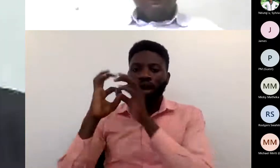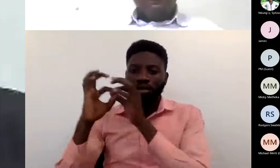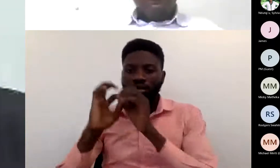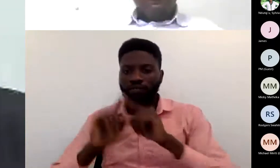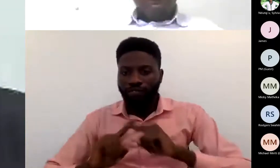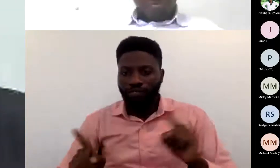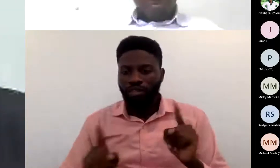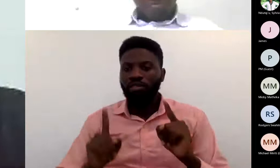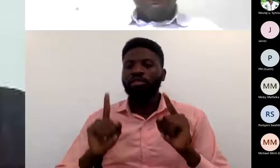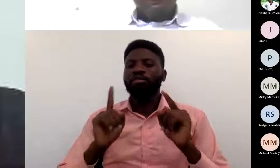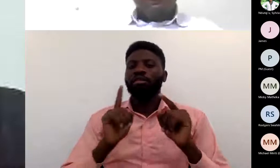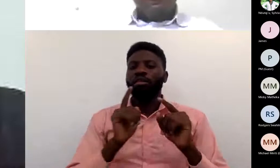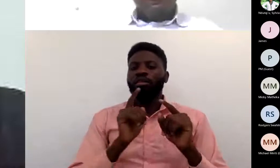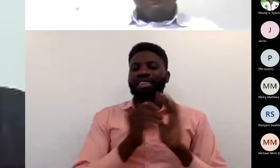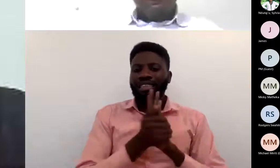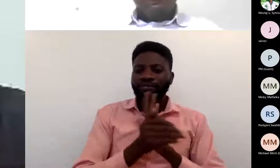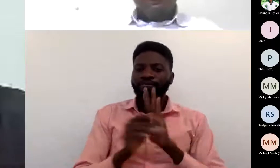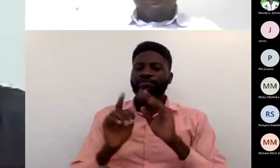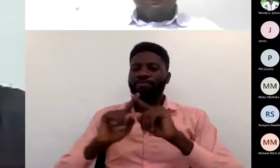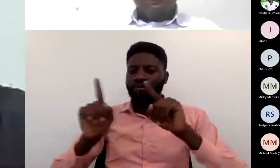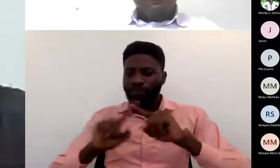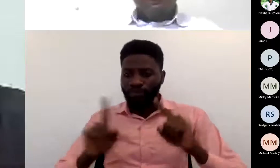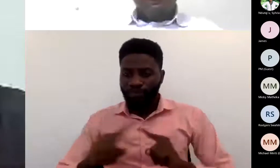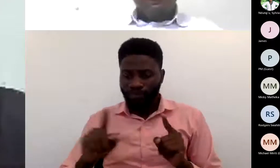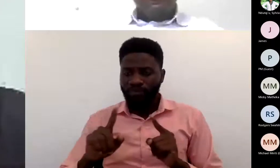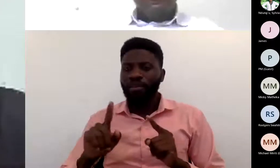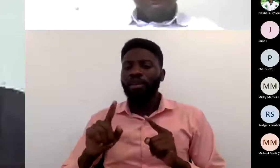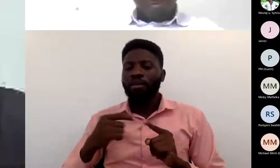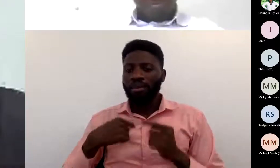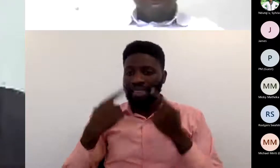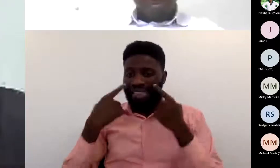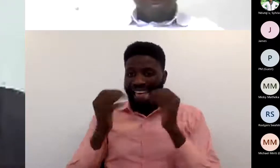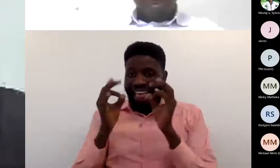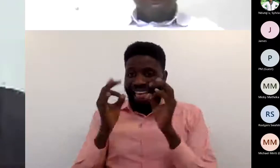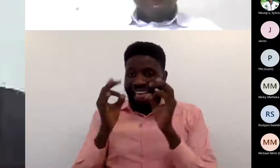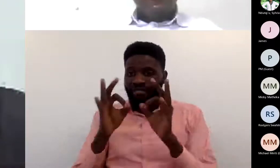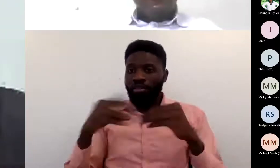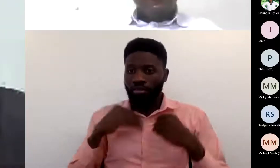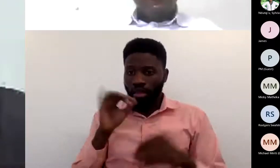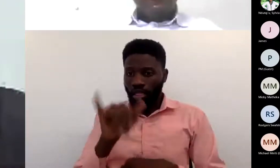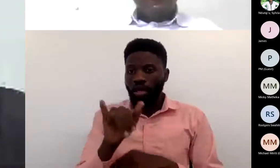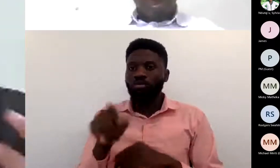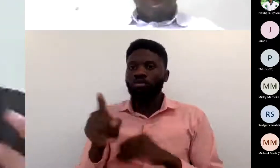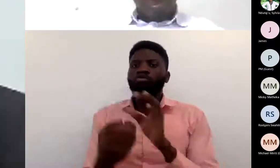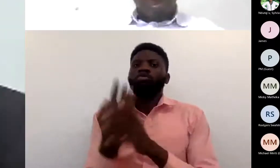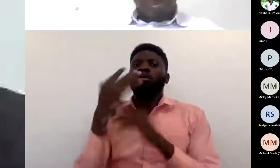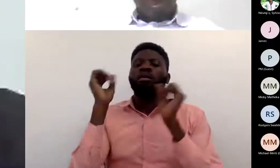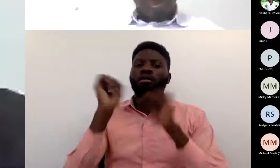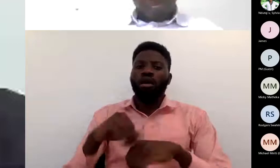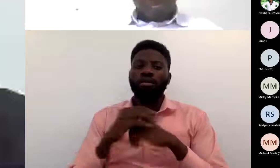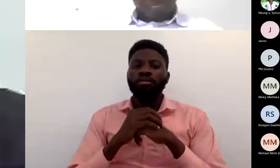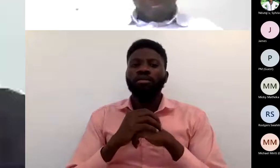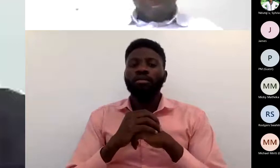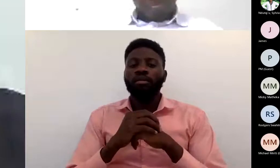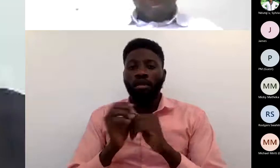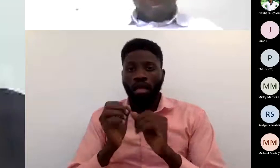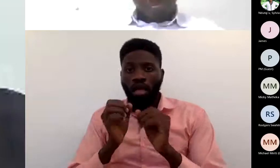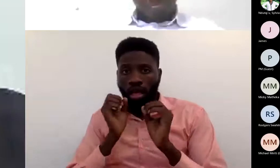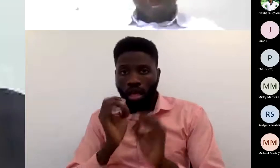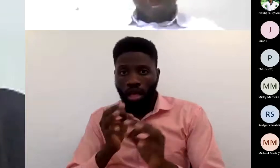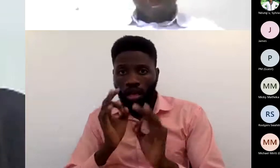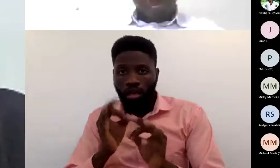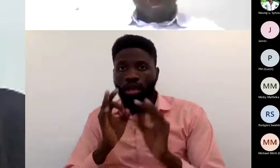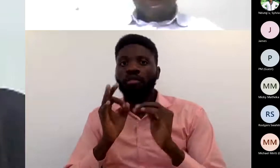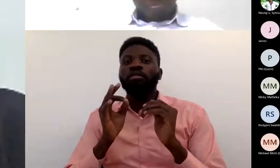abilities. And I find that when you do that, that helps you grow, right? So it makes me look good. Just because I am wired